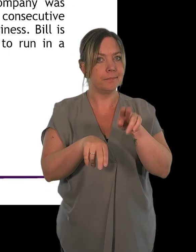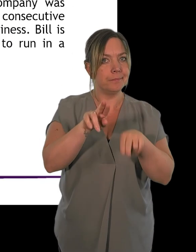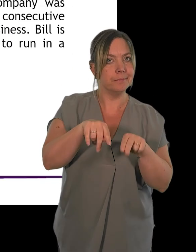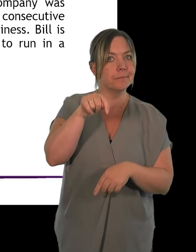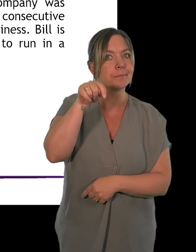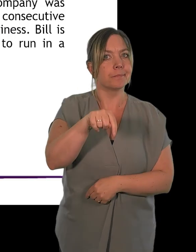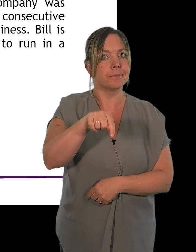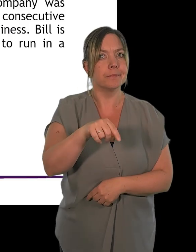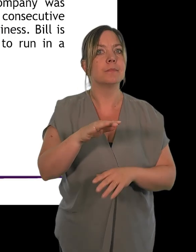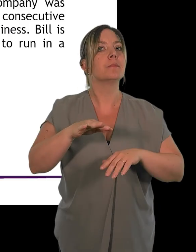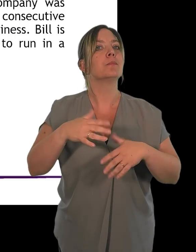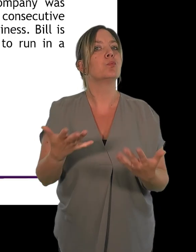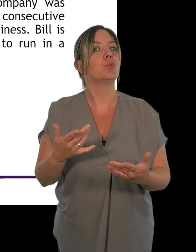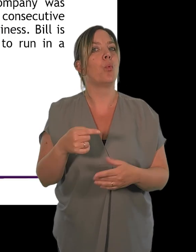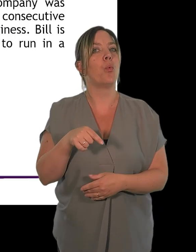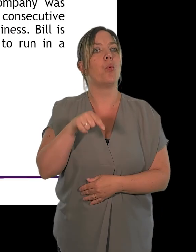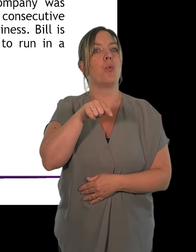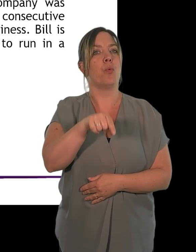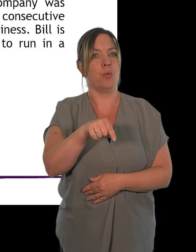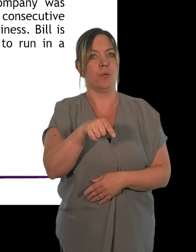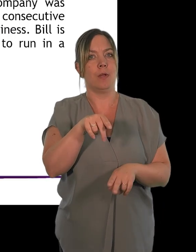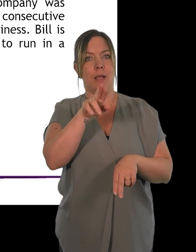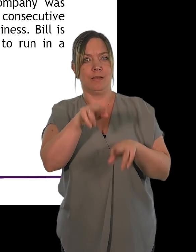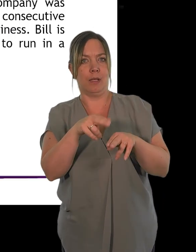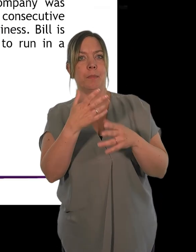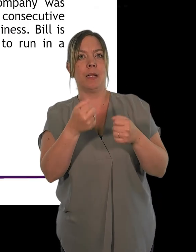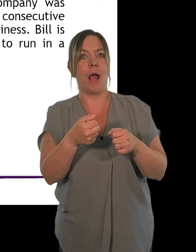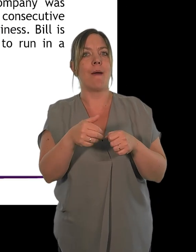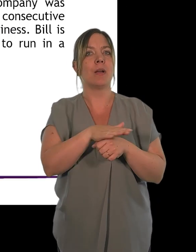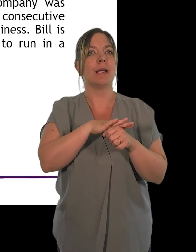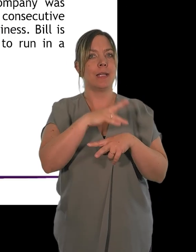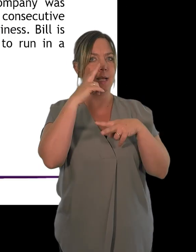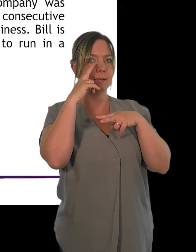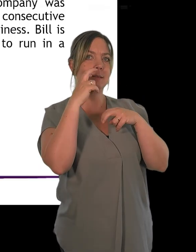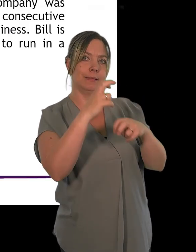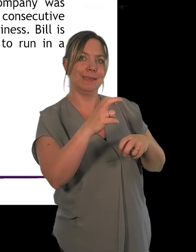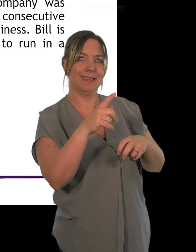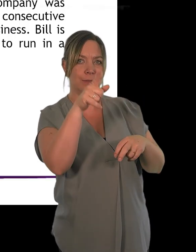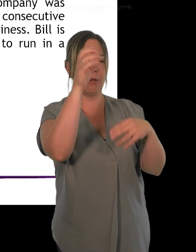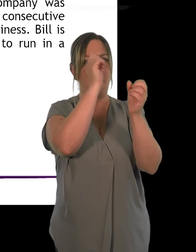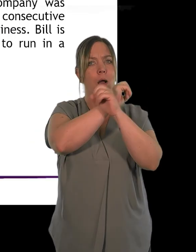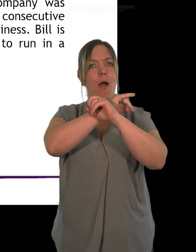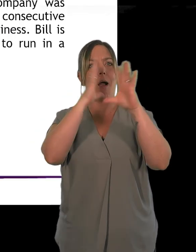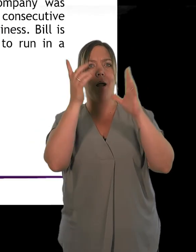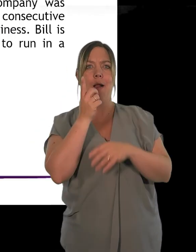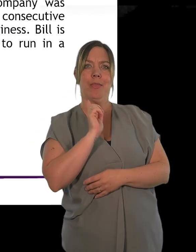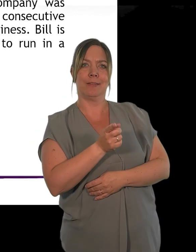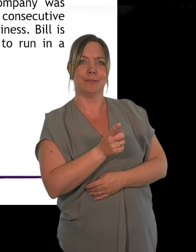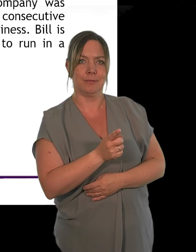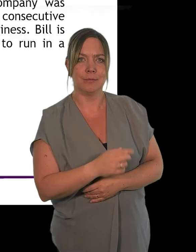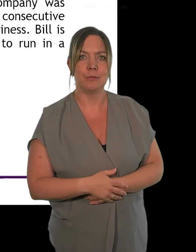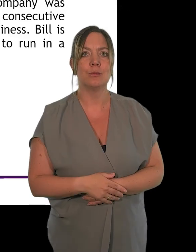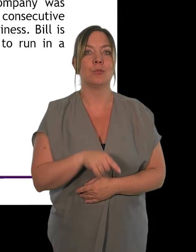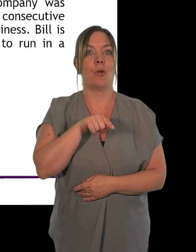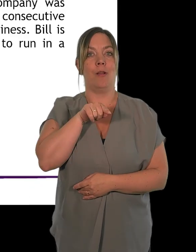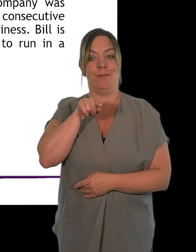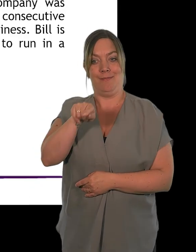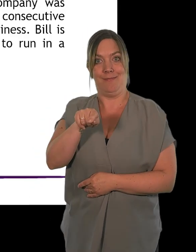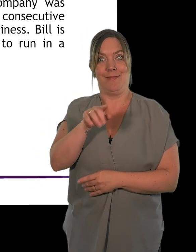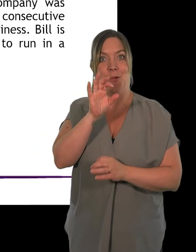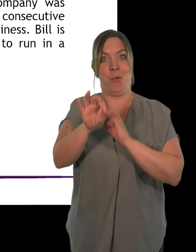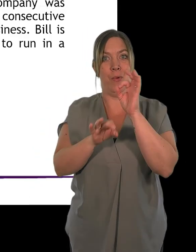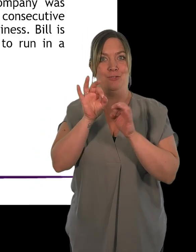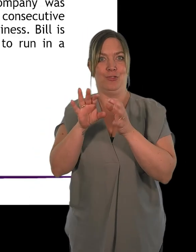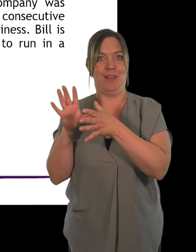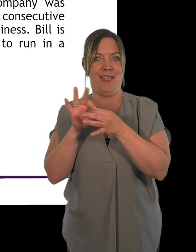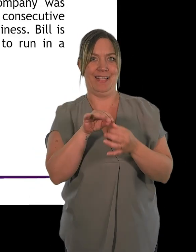obviously, is the assessment case study, which sets the scene. And this is what you'll be answering your questions to. So for